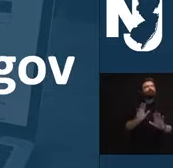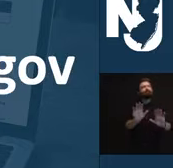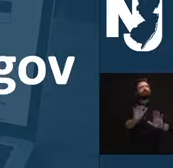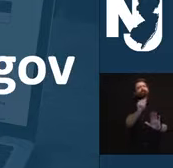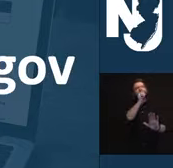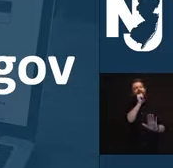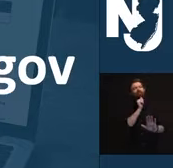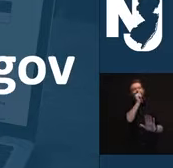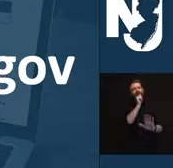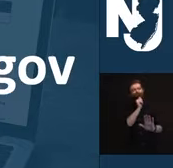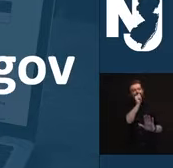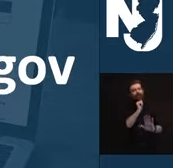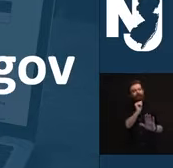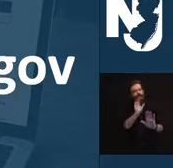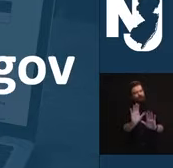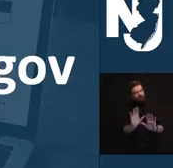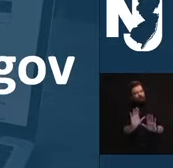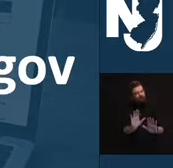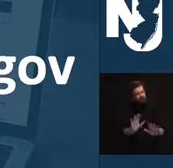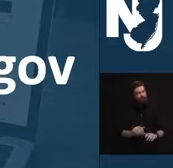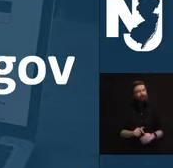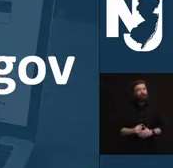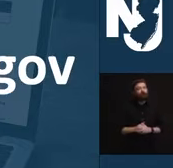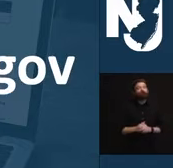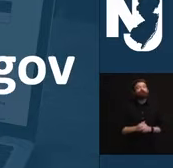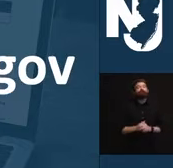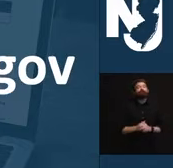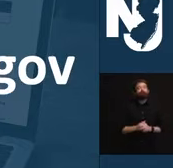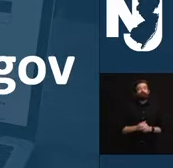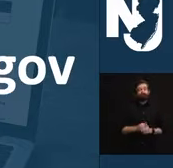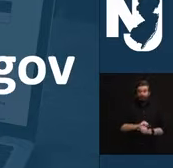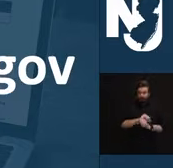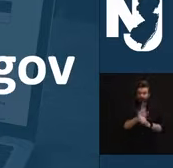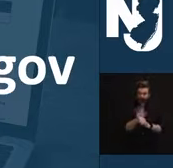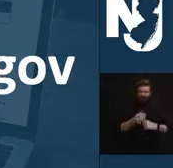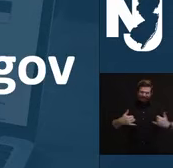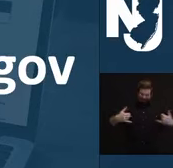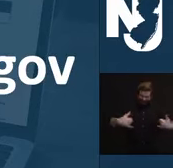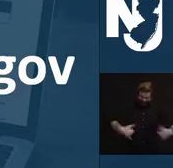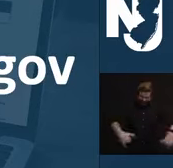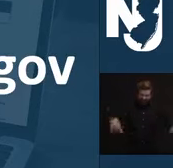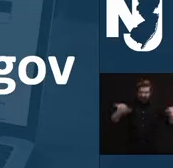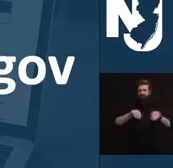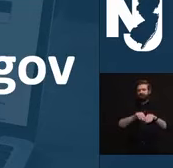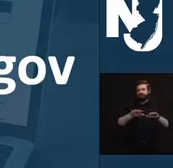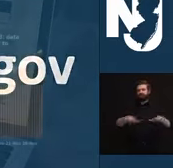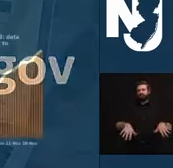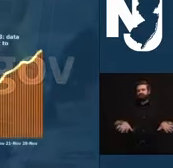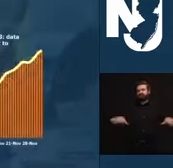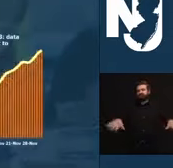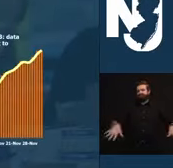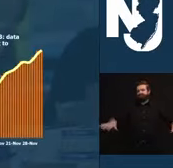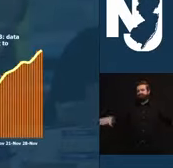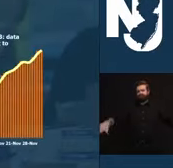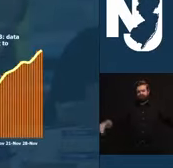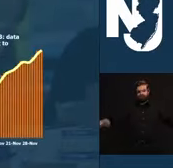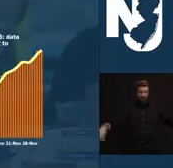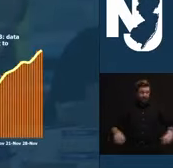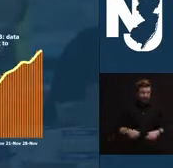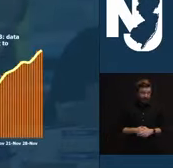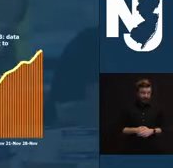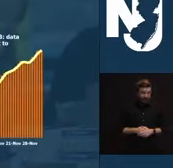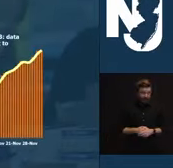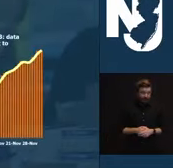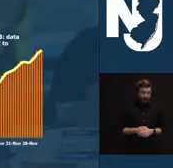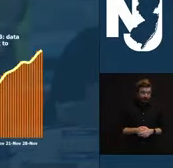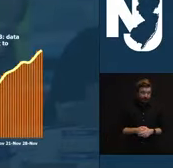still moving throughout our state, and residents are still falling ill. To that point, as of last